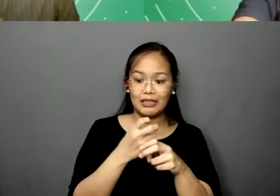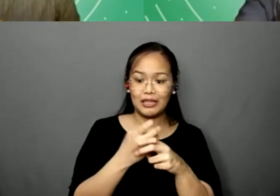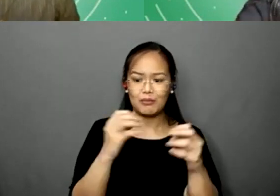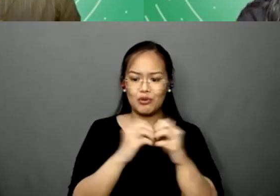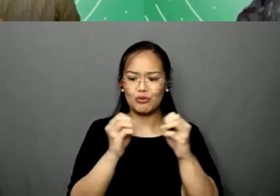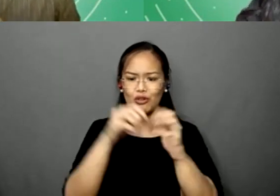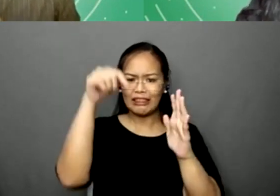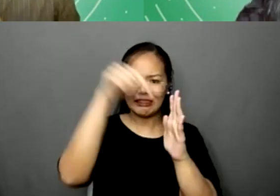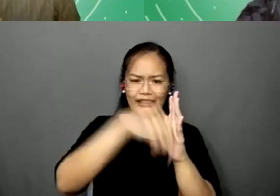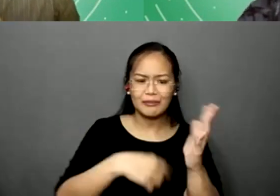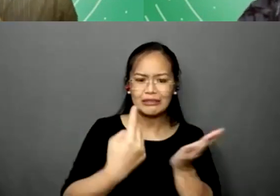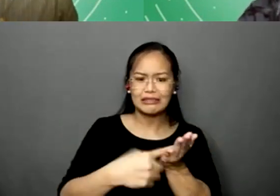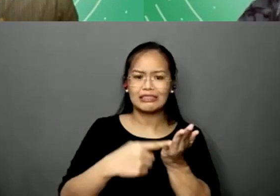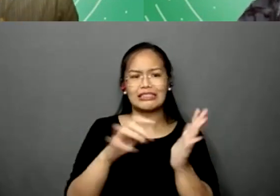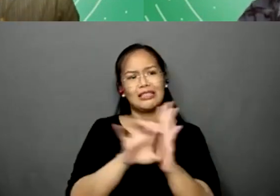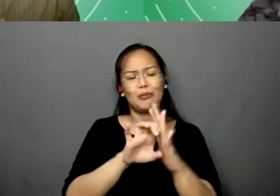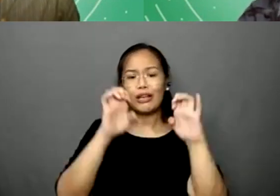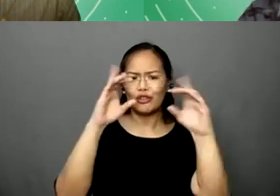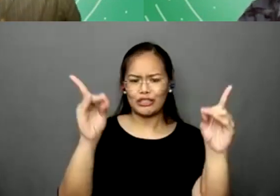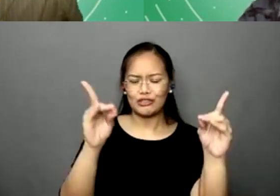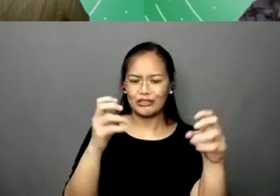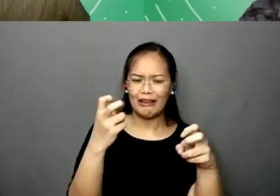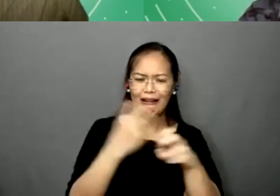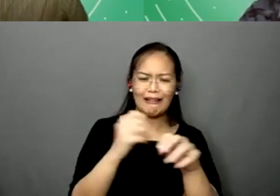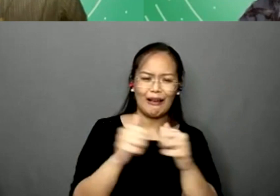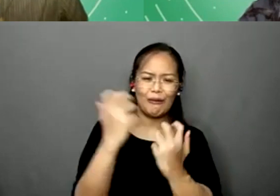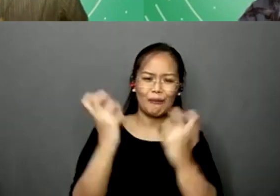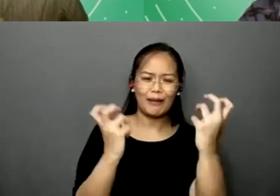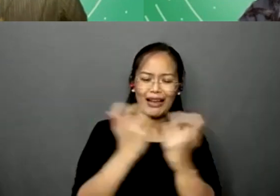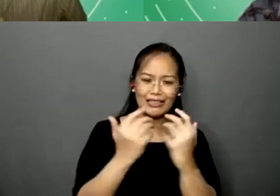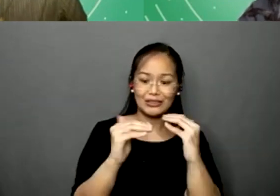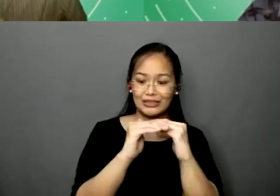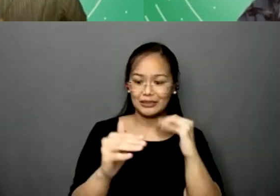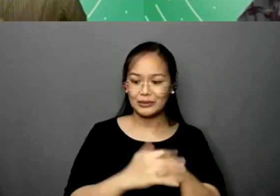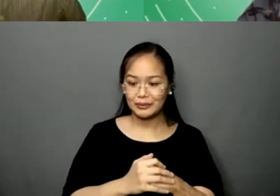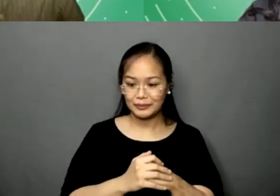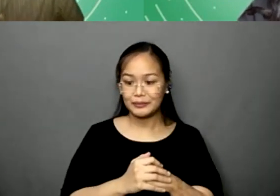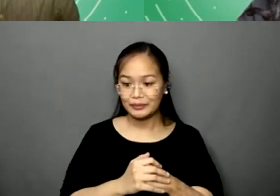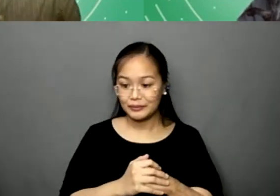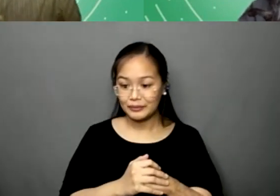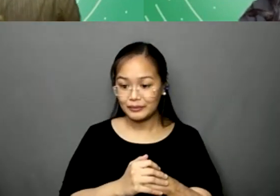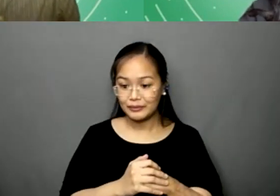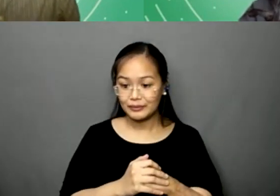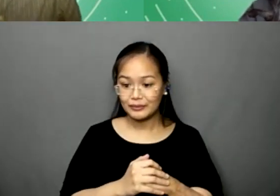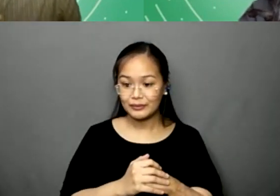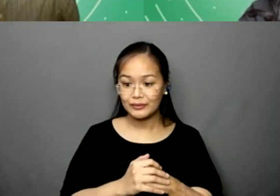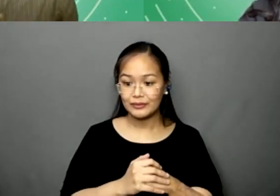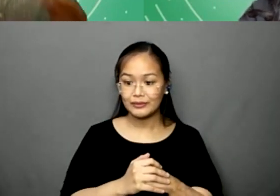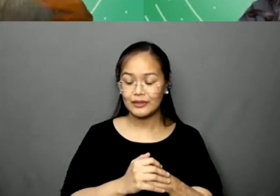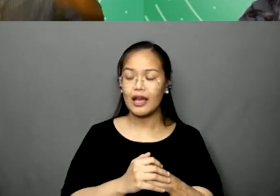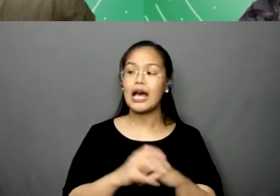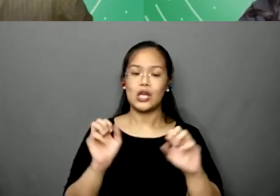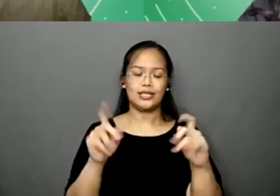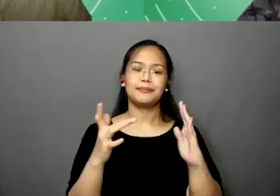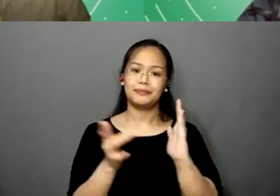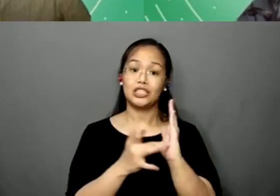education. So there. Mm-hmm. Oh, okay. Digital tech. Yeah.